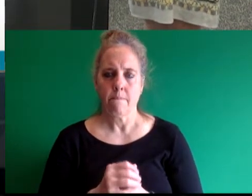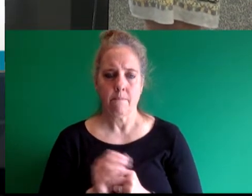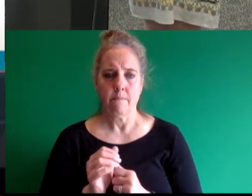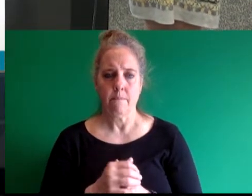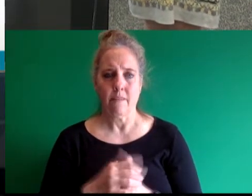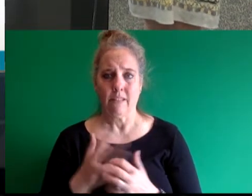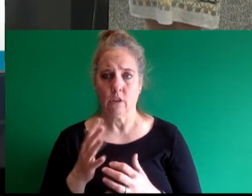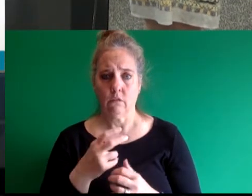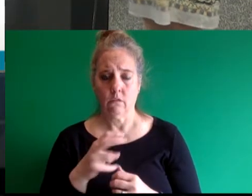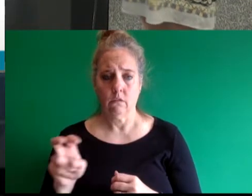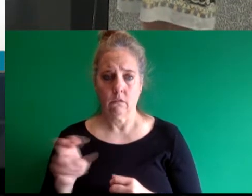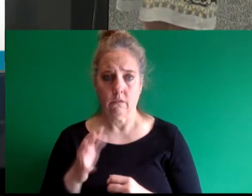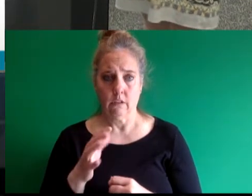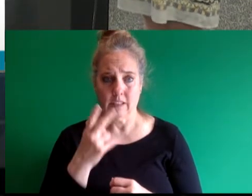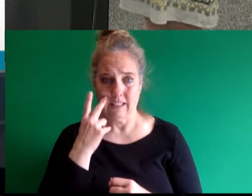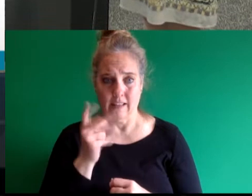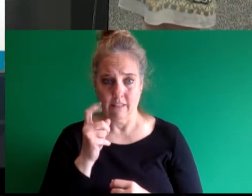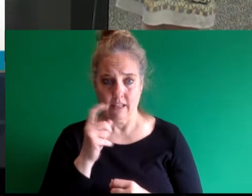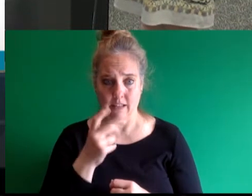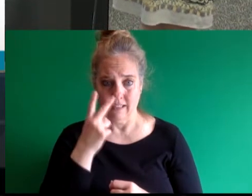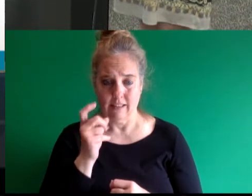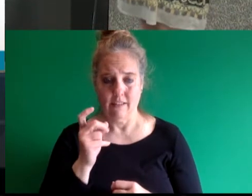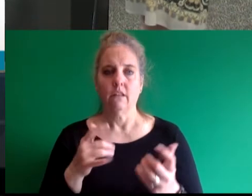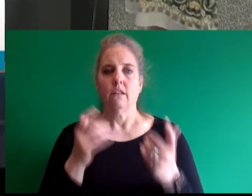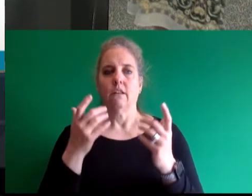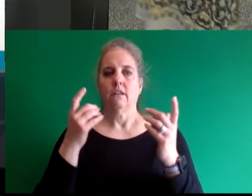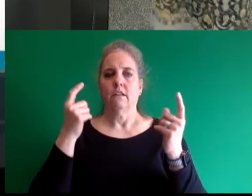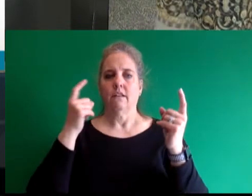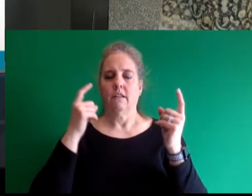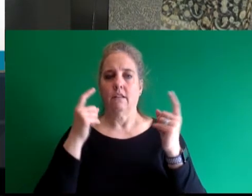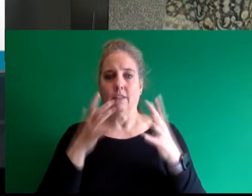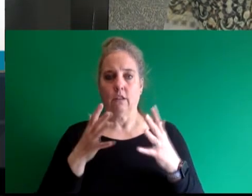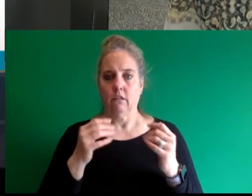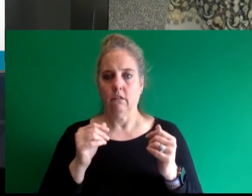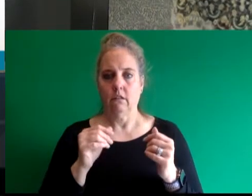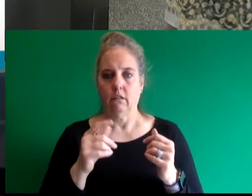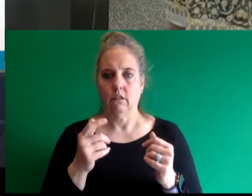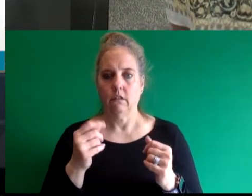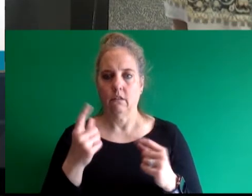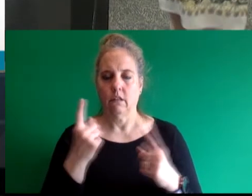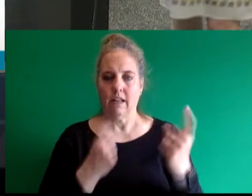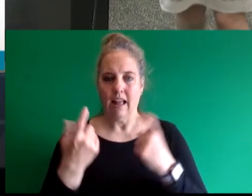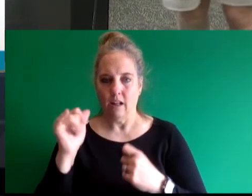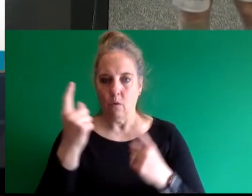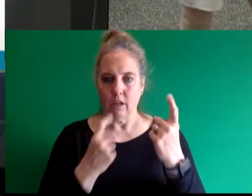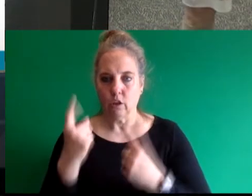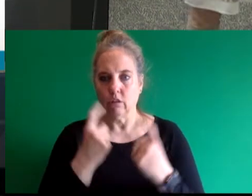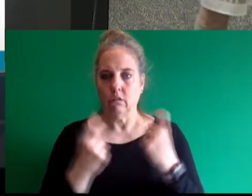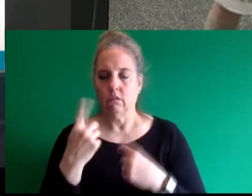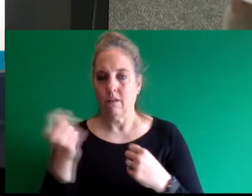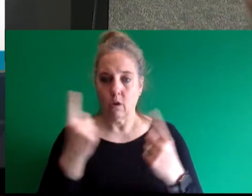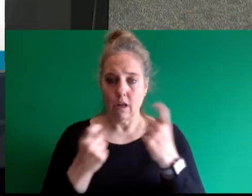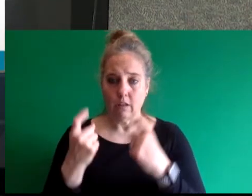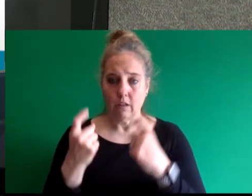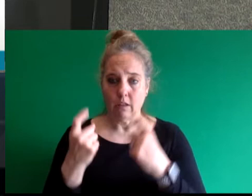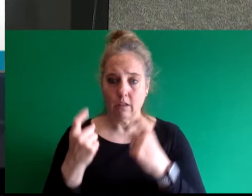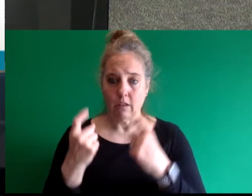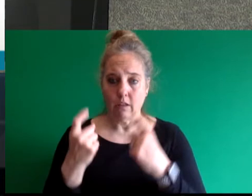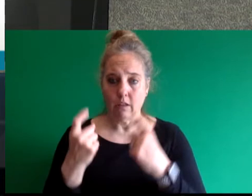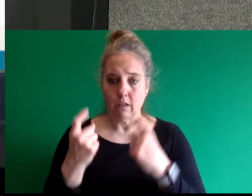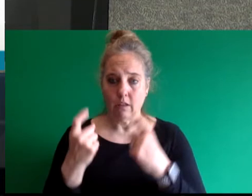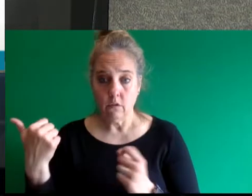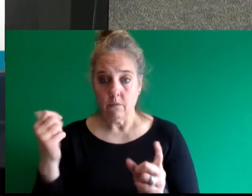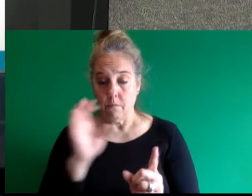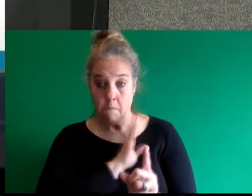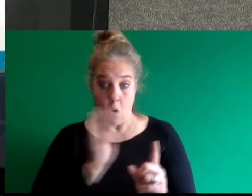have. If there's any questions or questions for the others. Yes, questions from board members or any